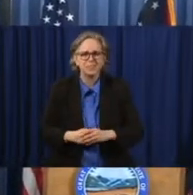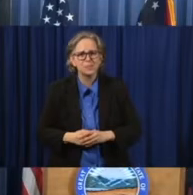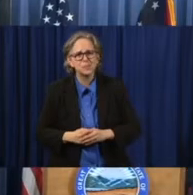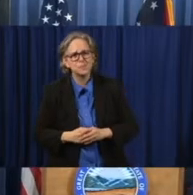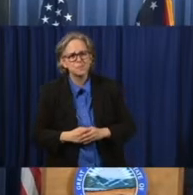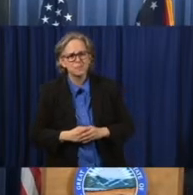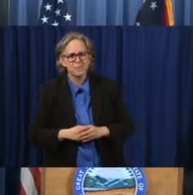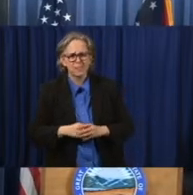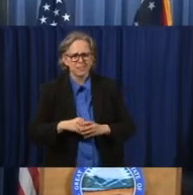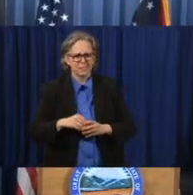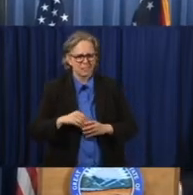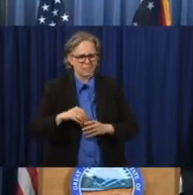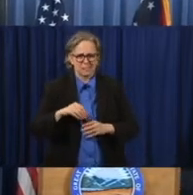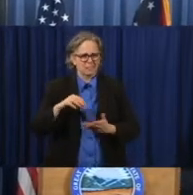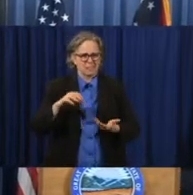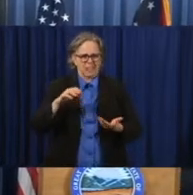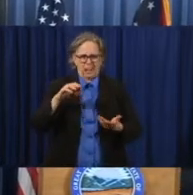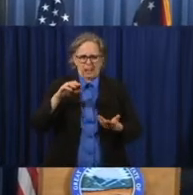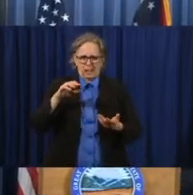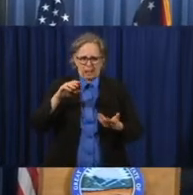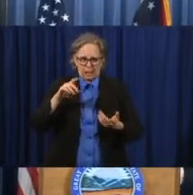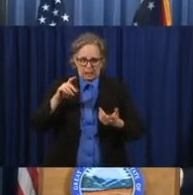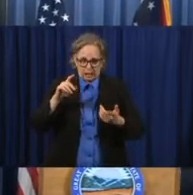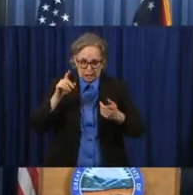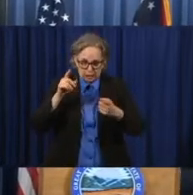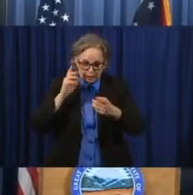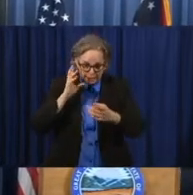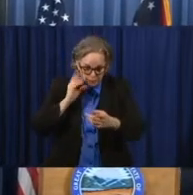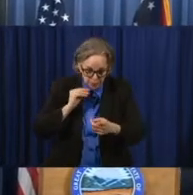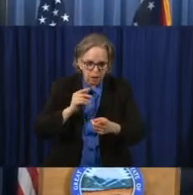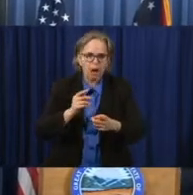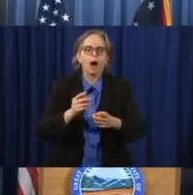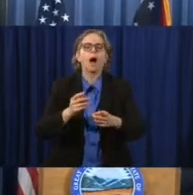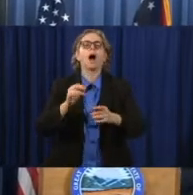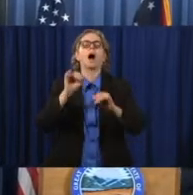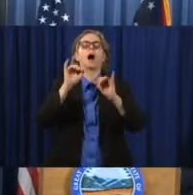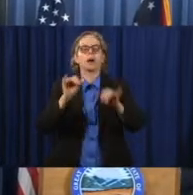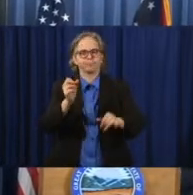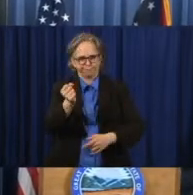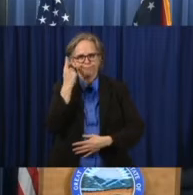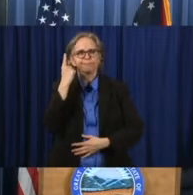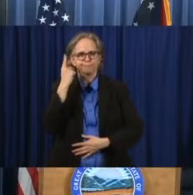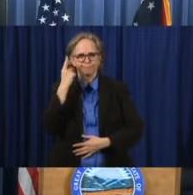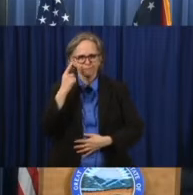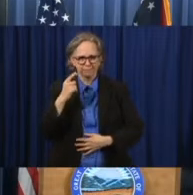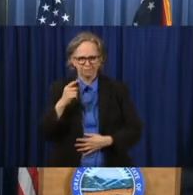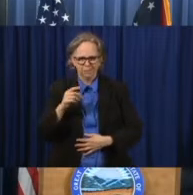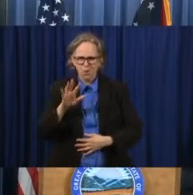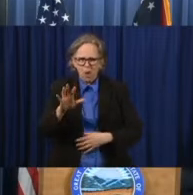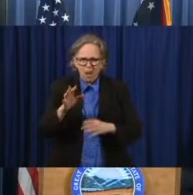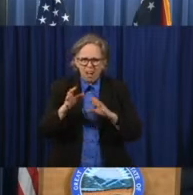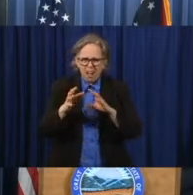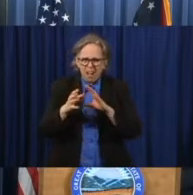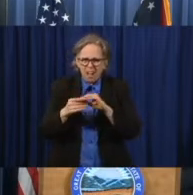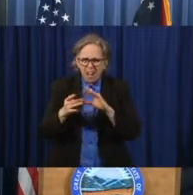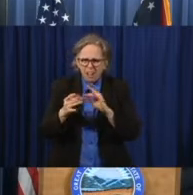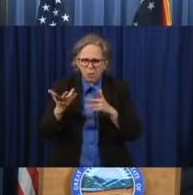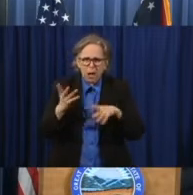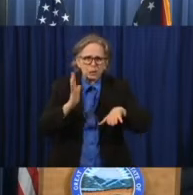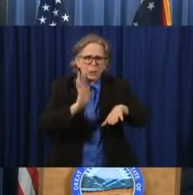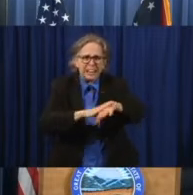something's like till we go through it. I mean, to hear you try to tell us so we don't have to experience